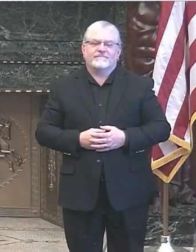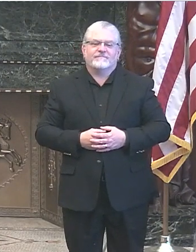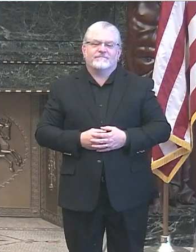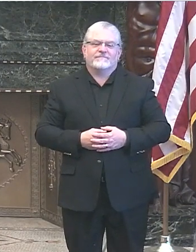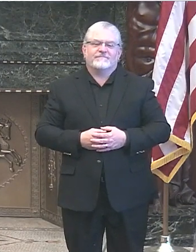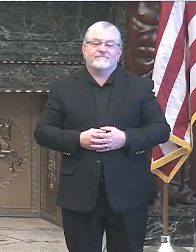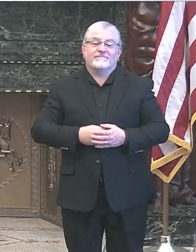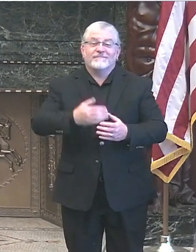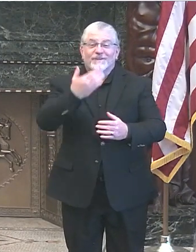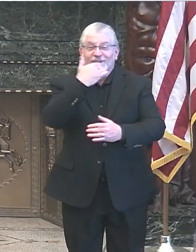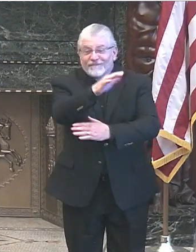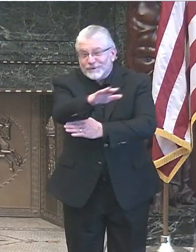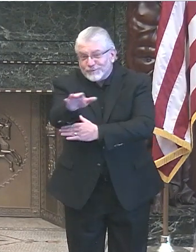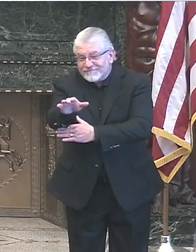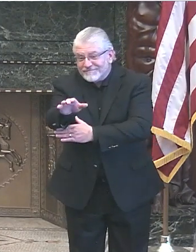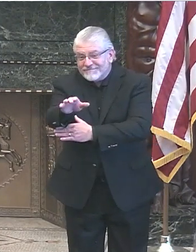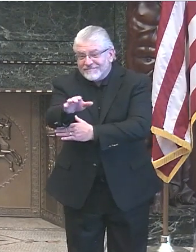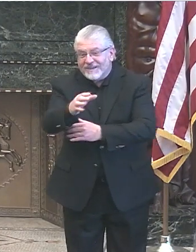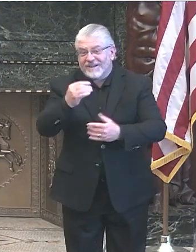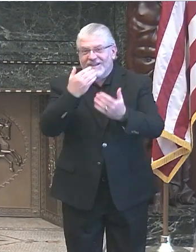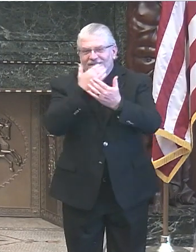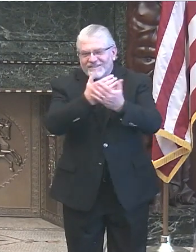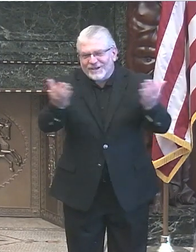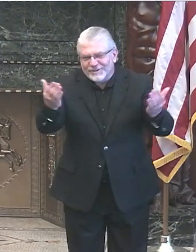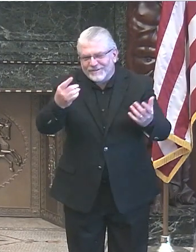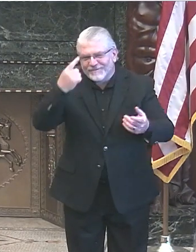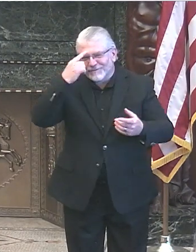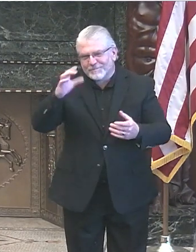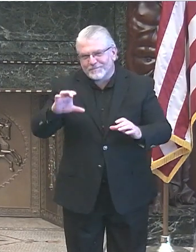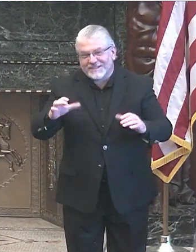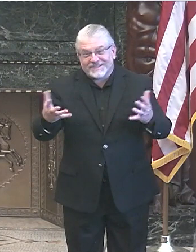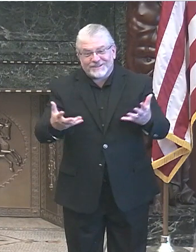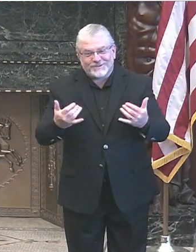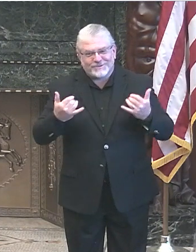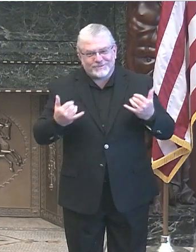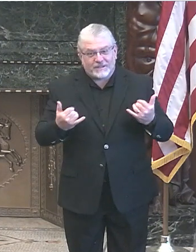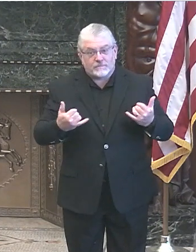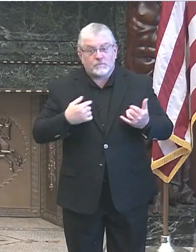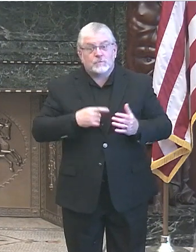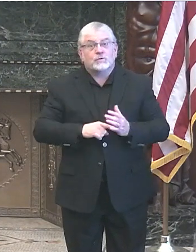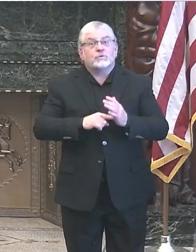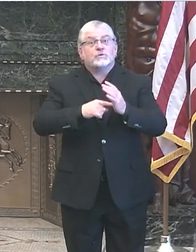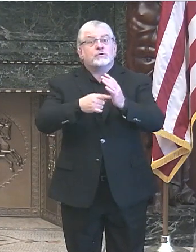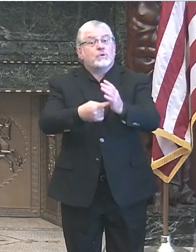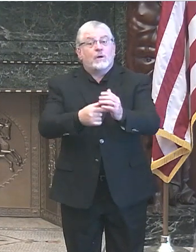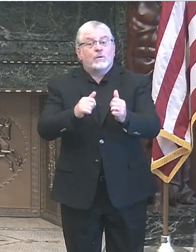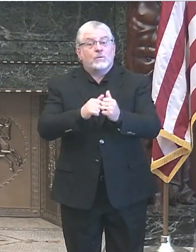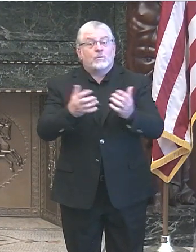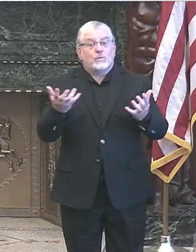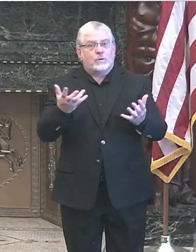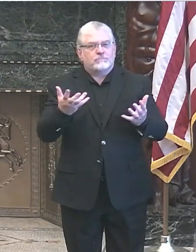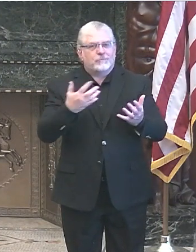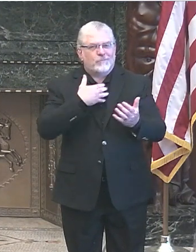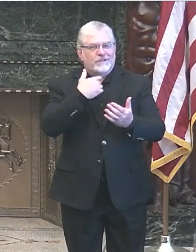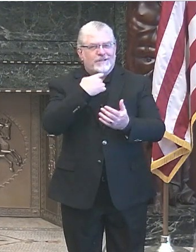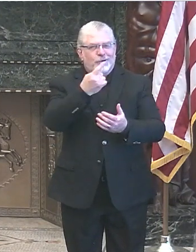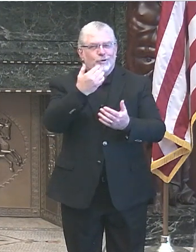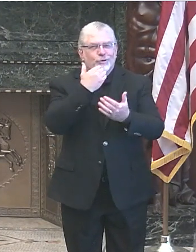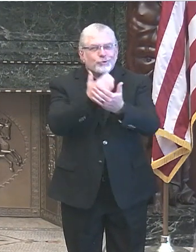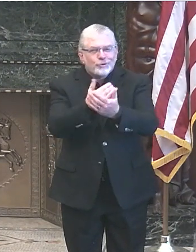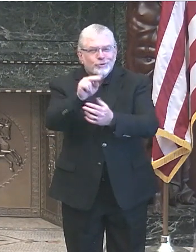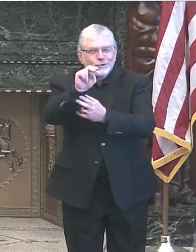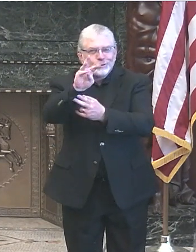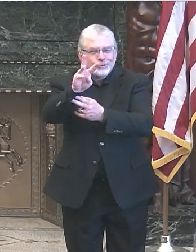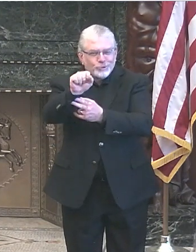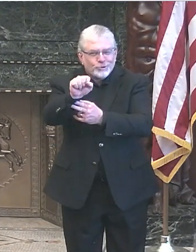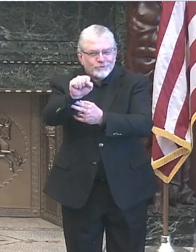Good afternoon, everyone. Thanks for being on. And I'd like to start today with some welcome news. You may recall last week we announced a